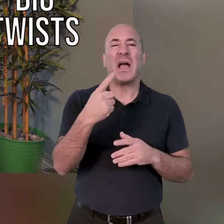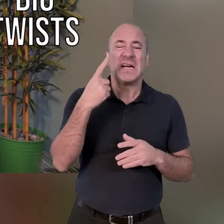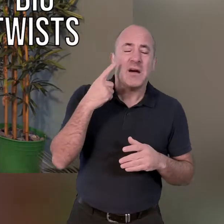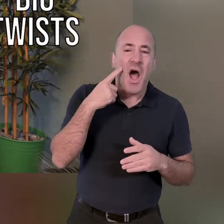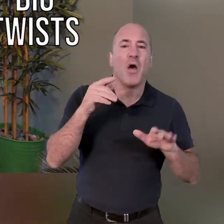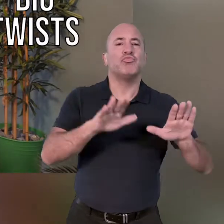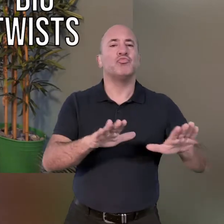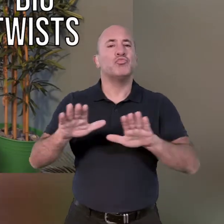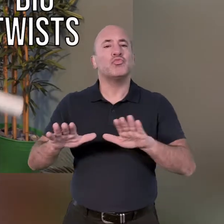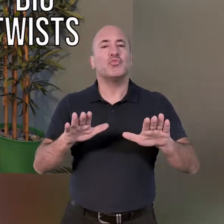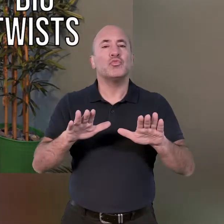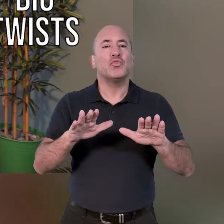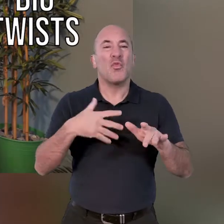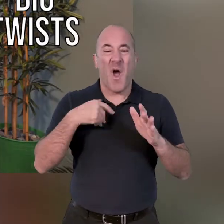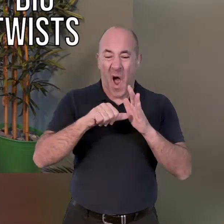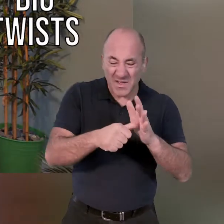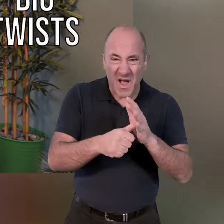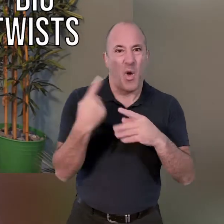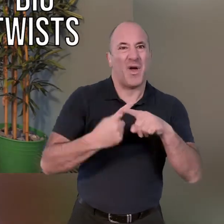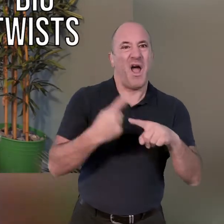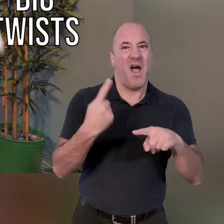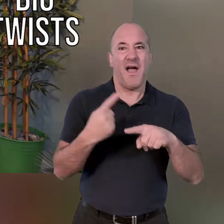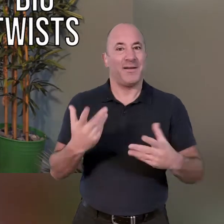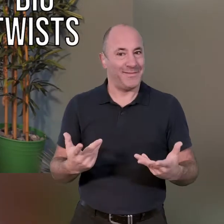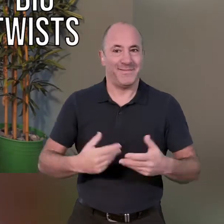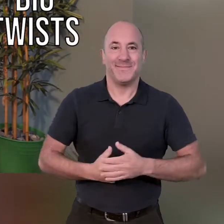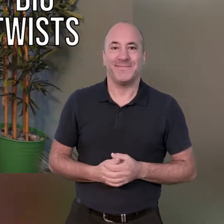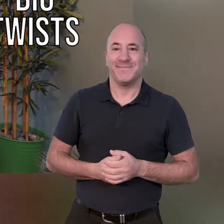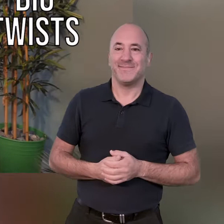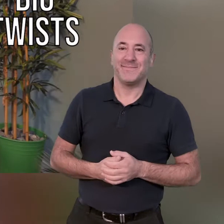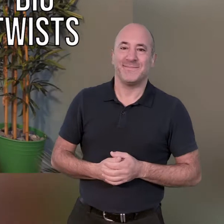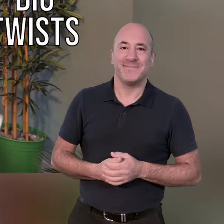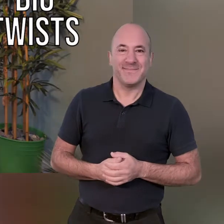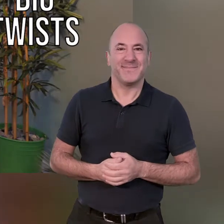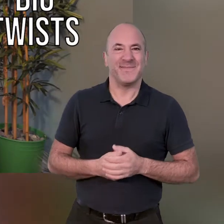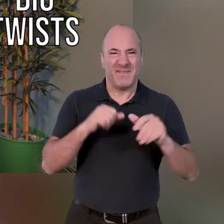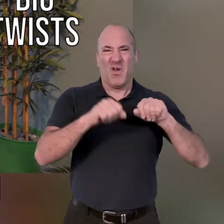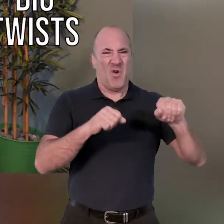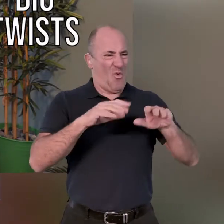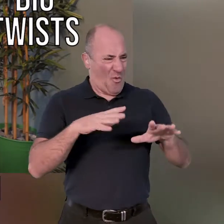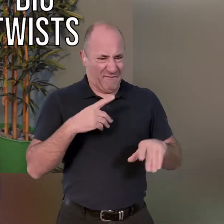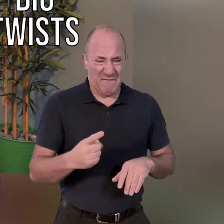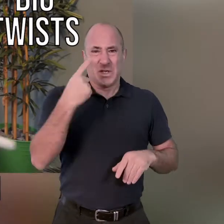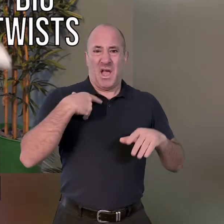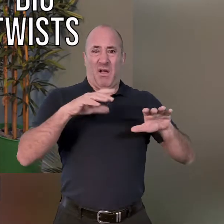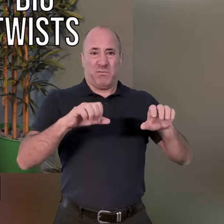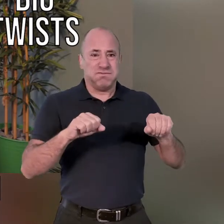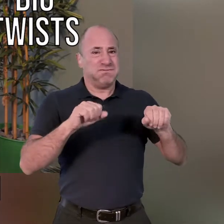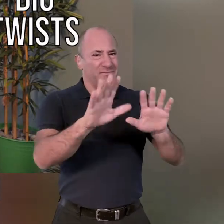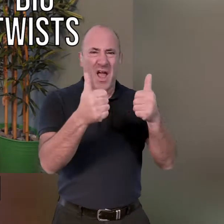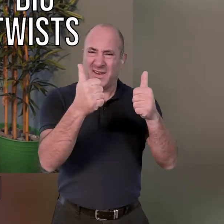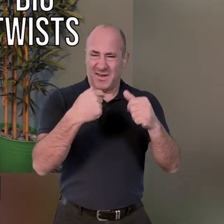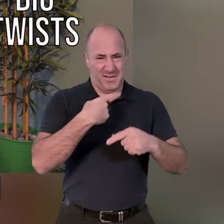can go slower to make it easier, or you can go faster to make it harder. So, you know, if you're finding it too difficult, maybe you've not done some exercise